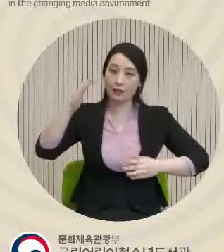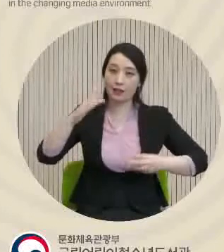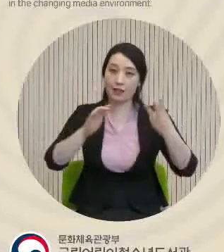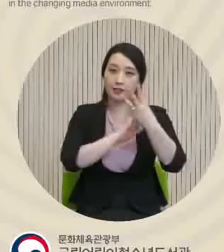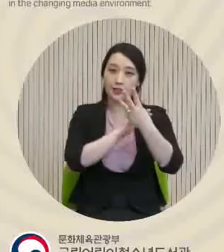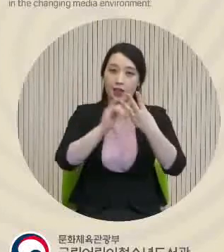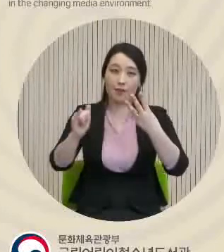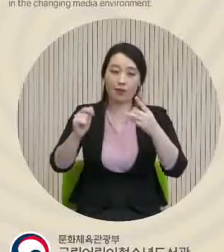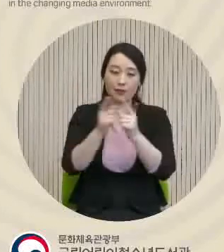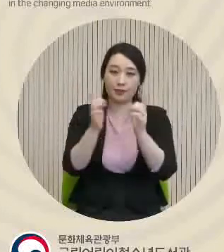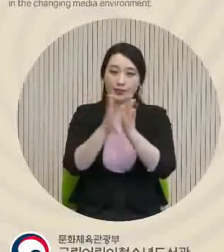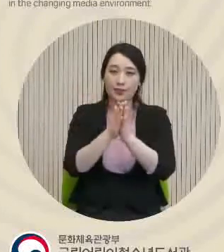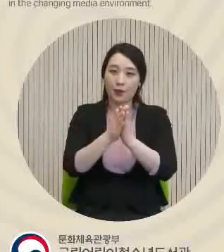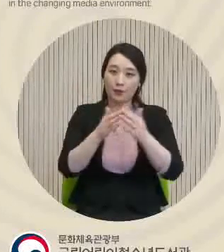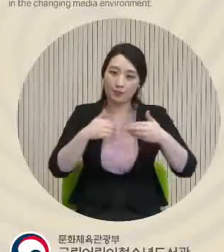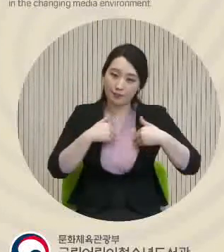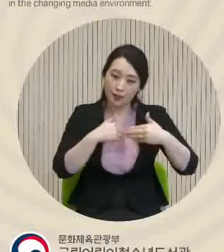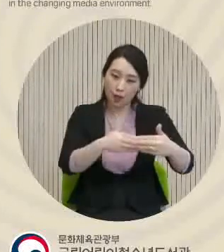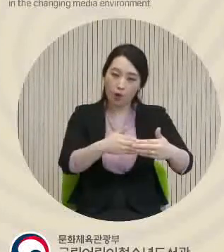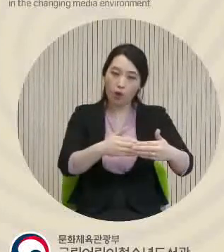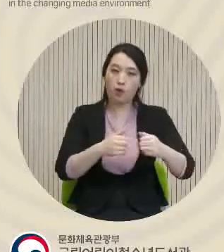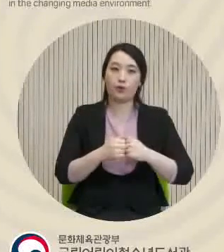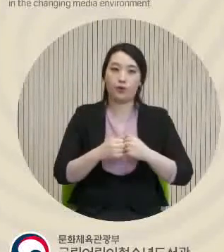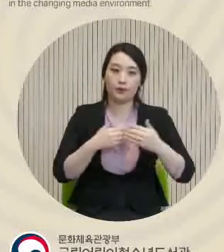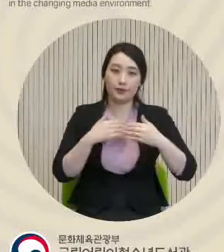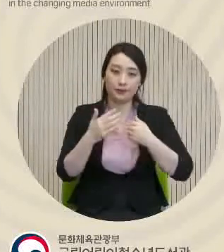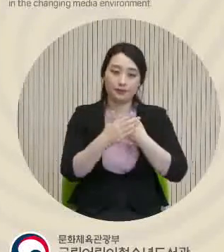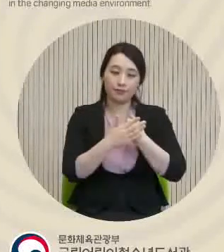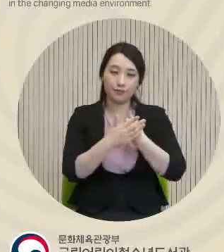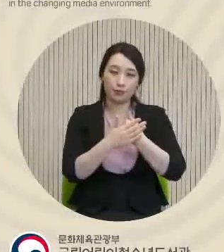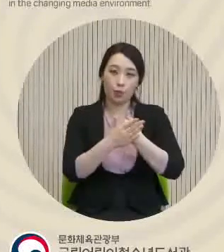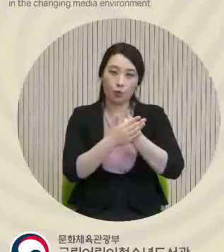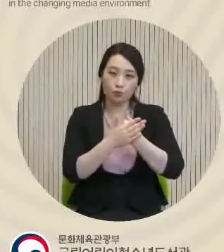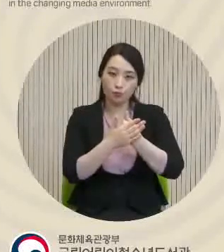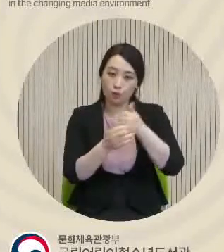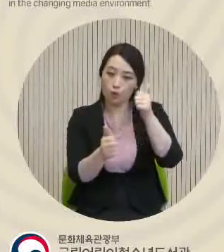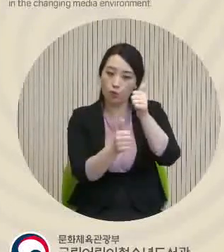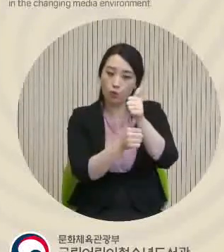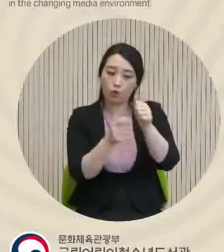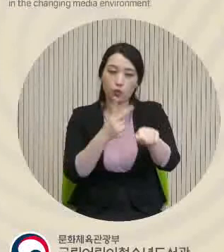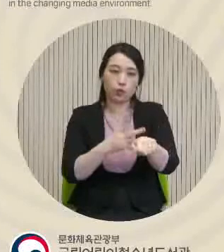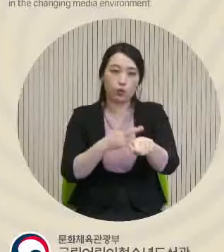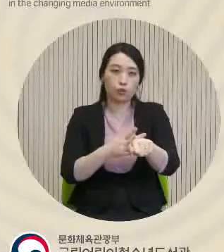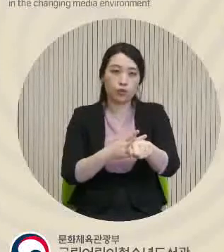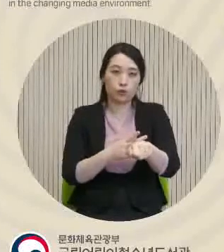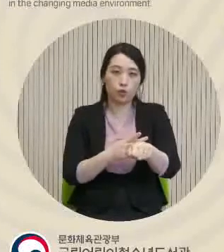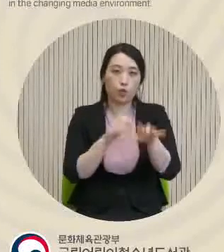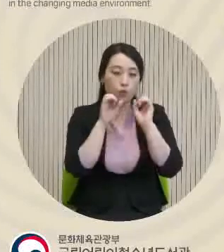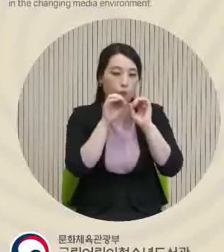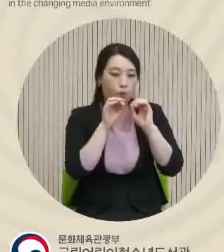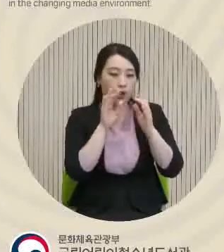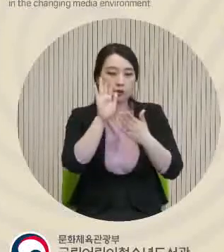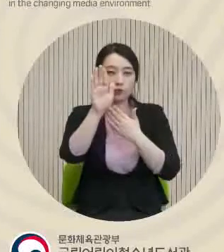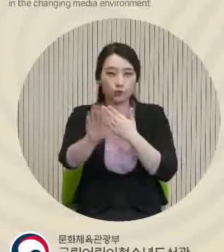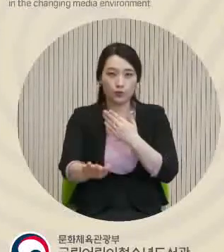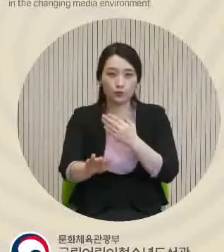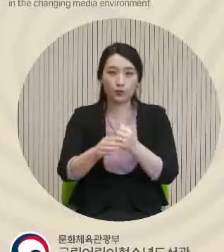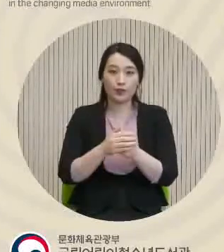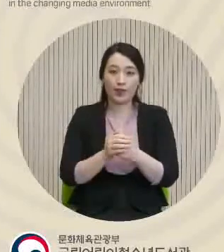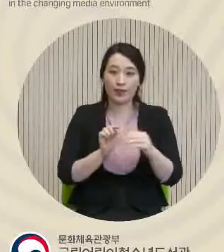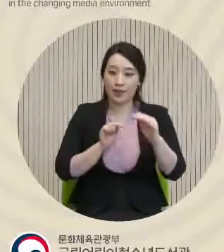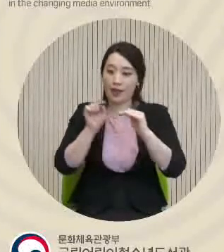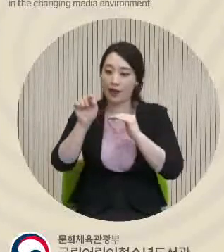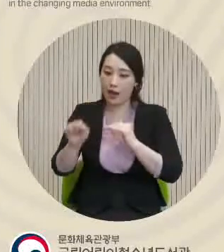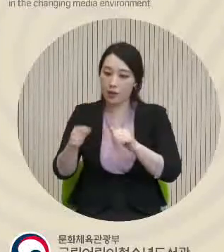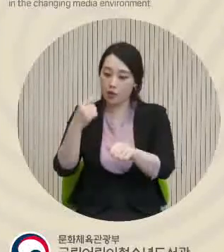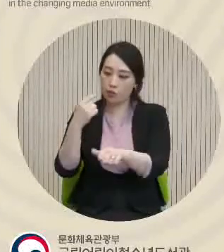program. And the undergrad students led the projects, and the assistants were called for